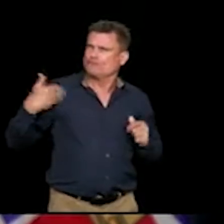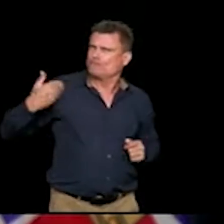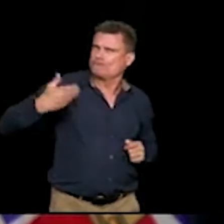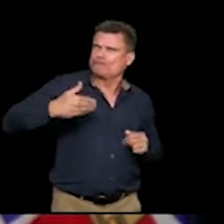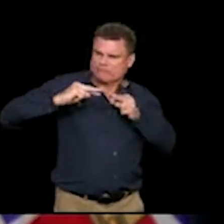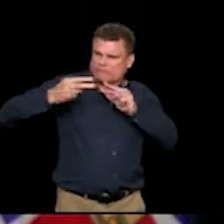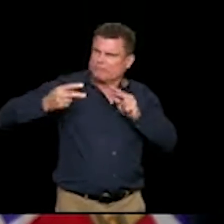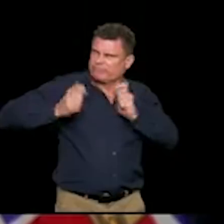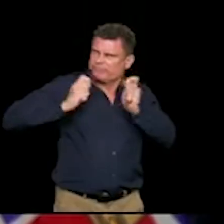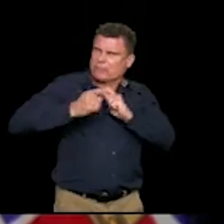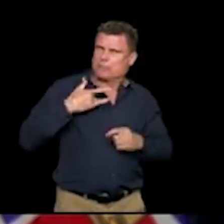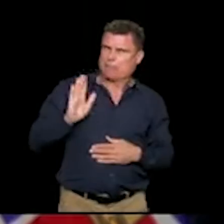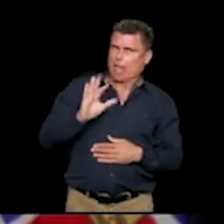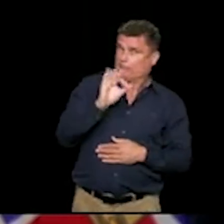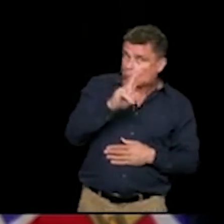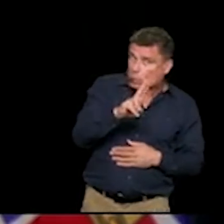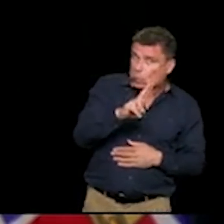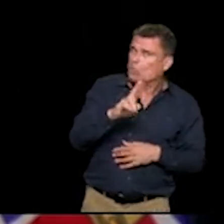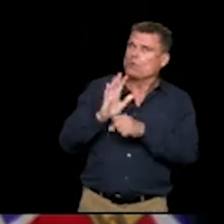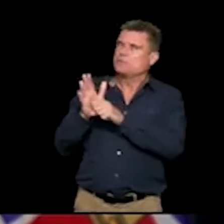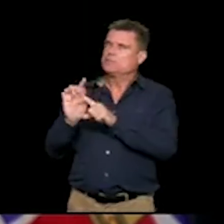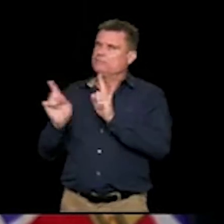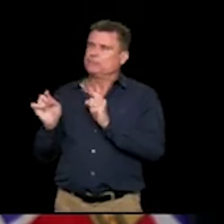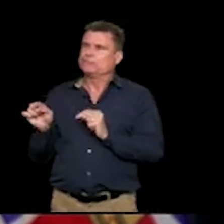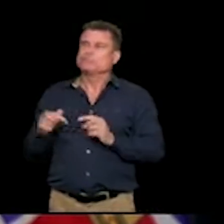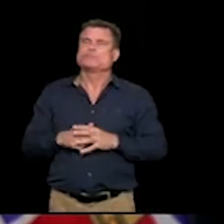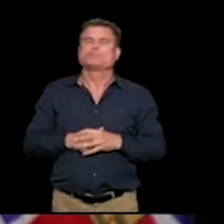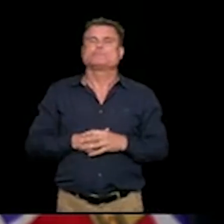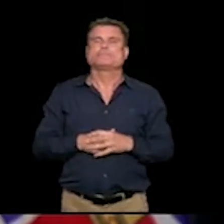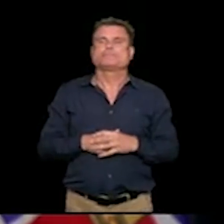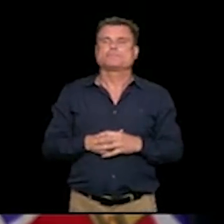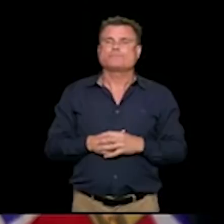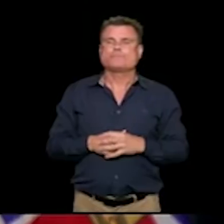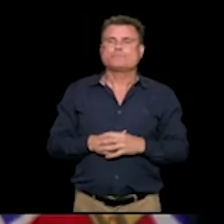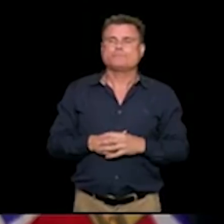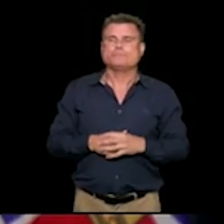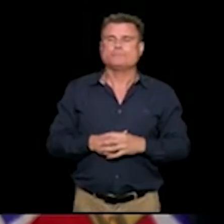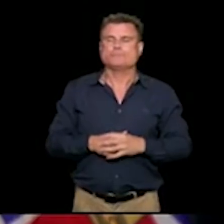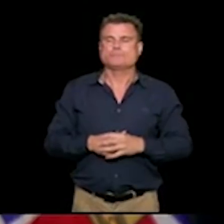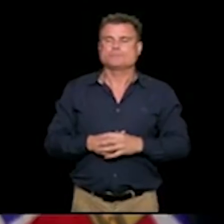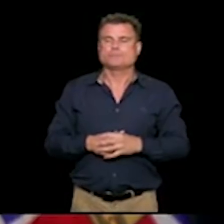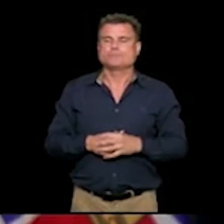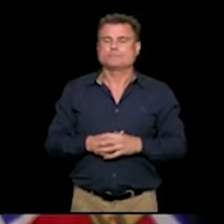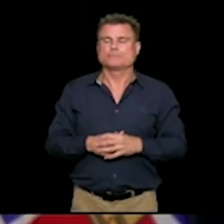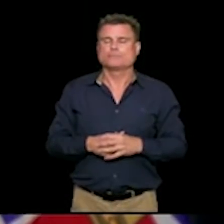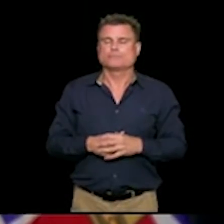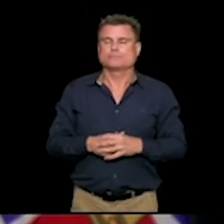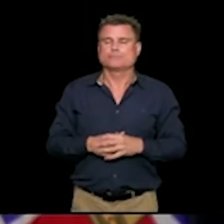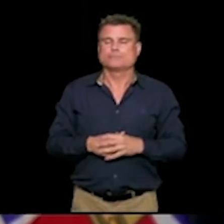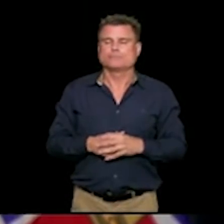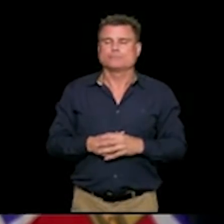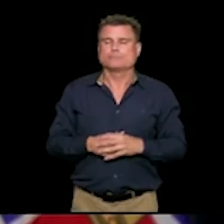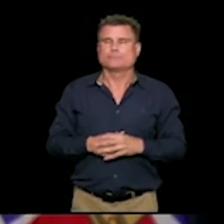for a longer period of time. It also means that the chances of a vaccine being effective for a longer